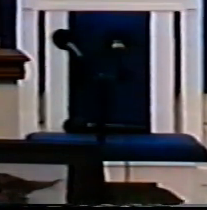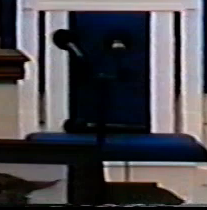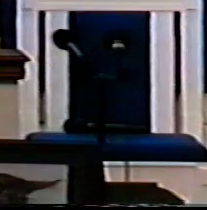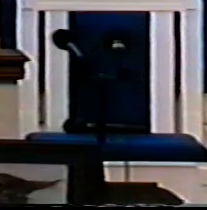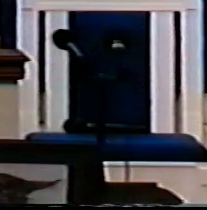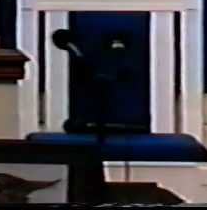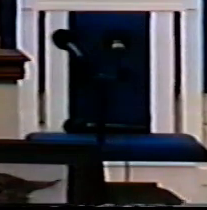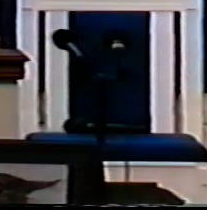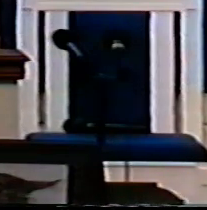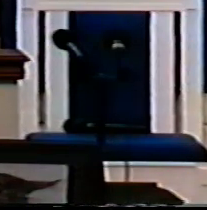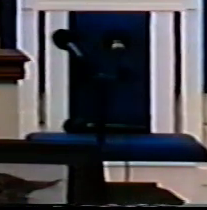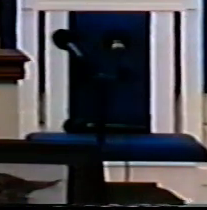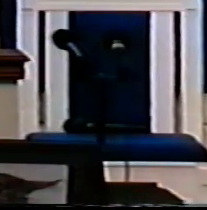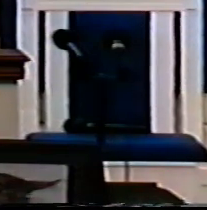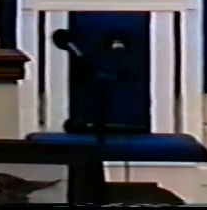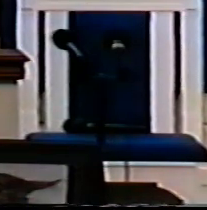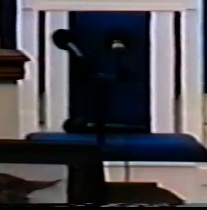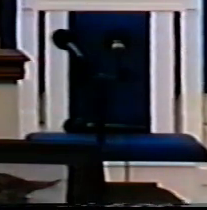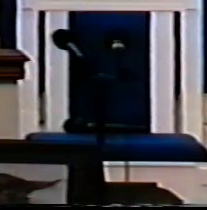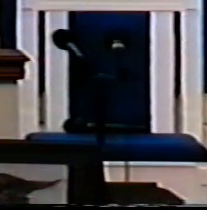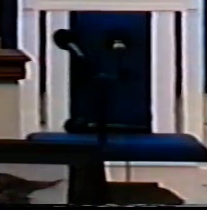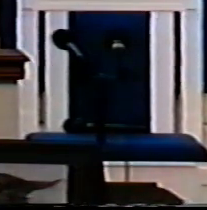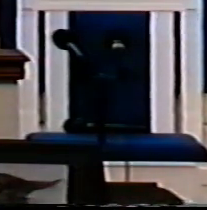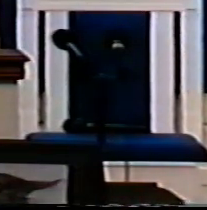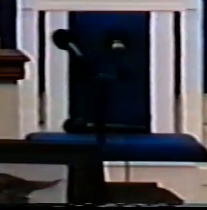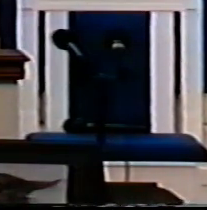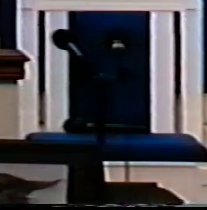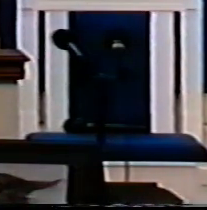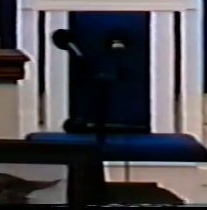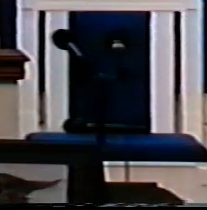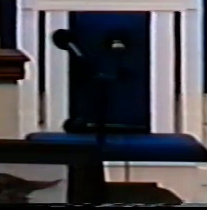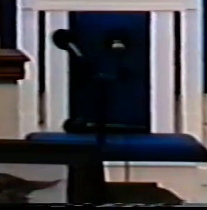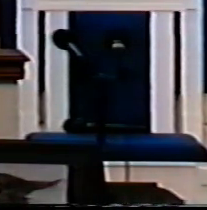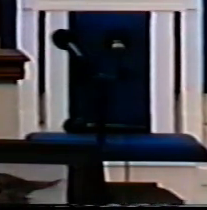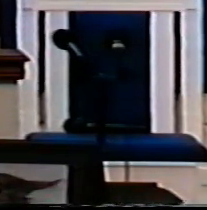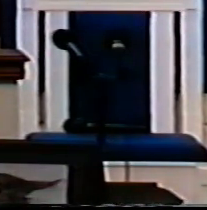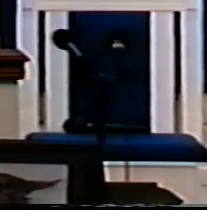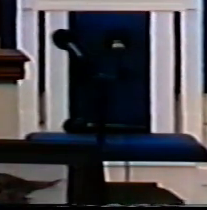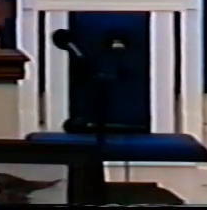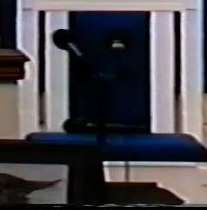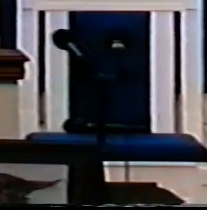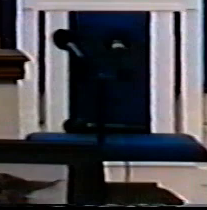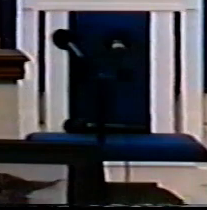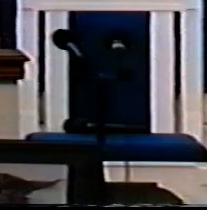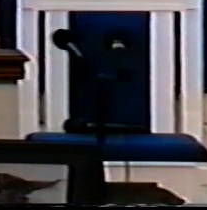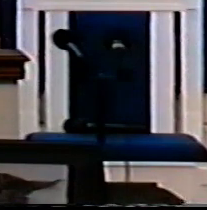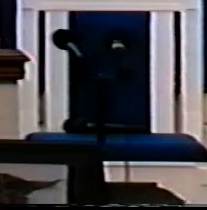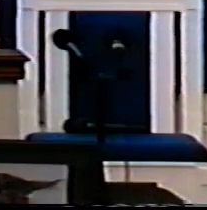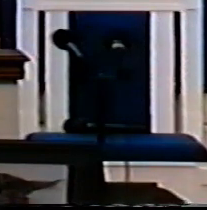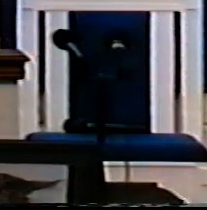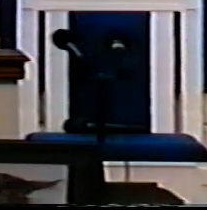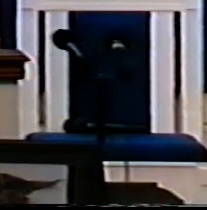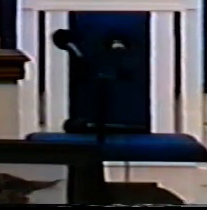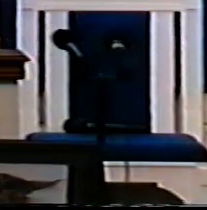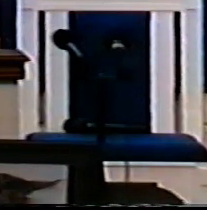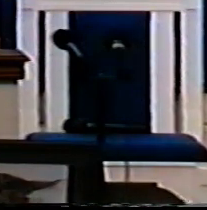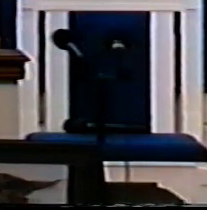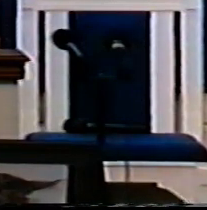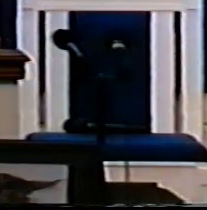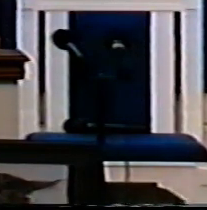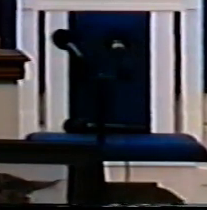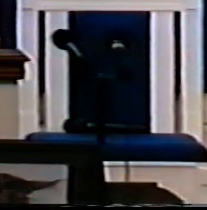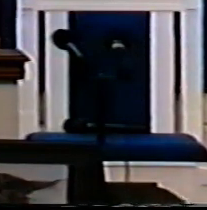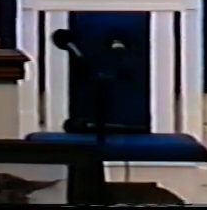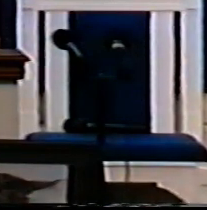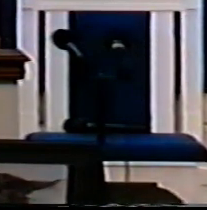him. Half the crowd was against him. Would to God that half at Oliver Springs, Tennessee, and the surrounding communities were for you, amen? And the other half